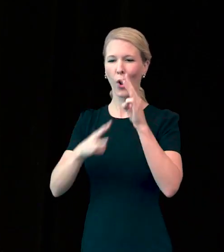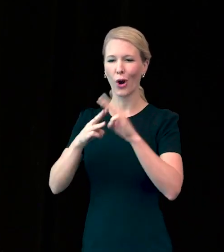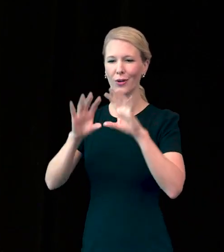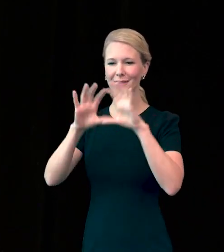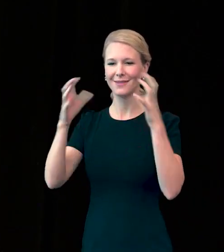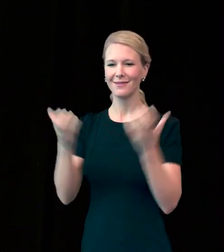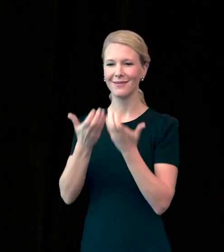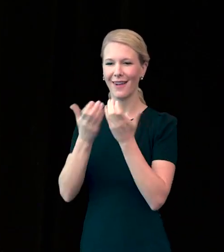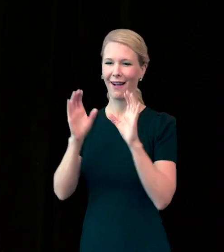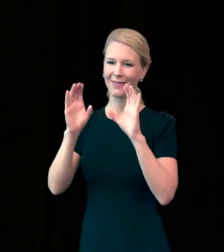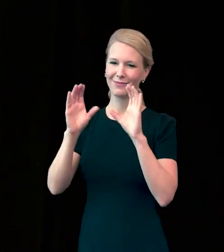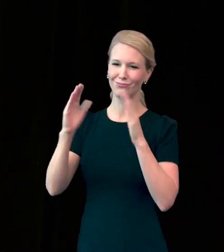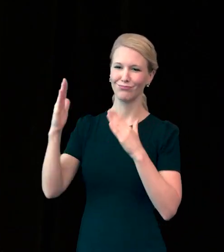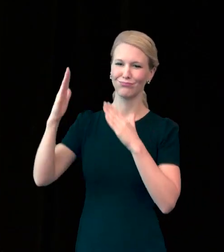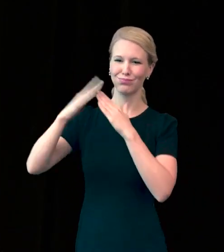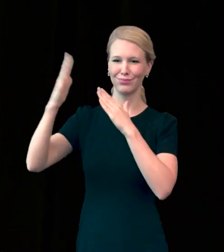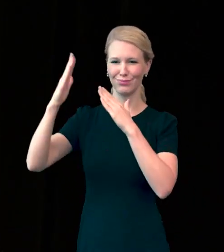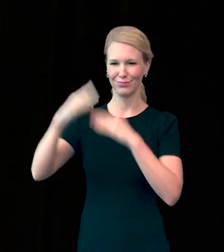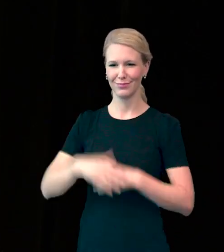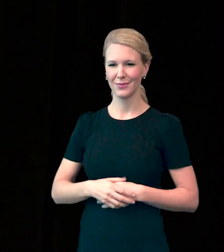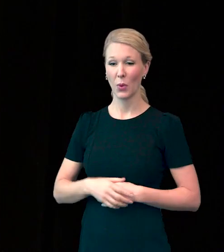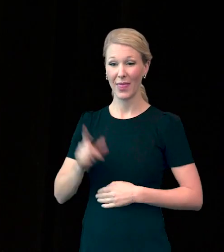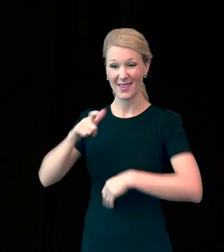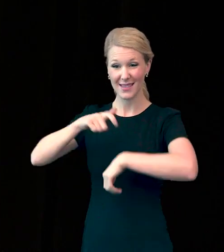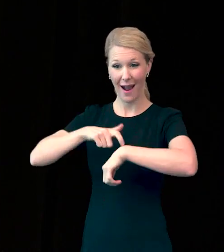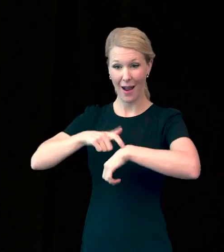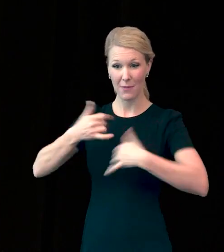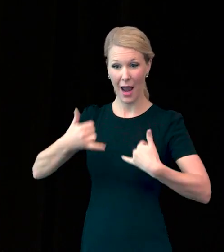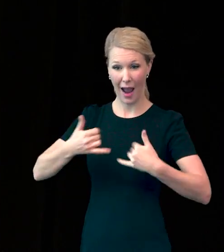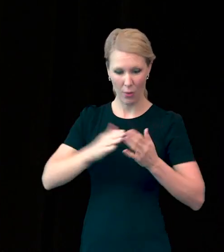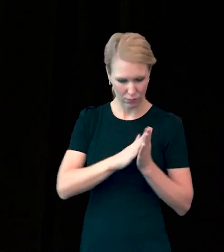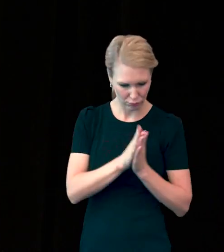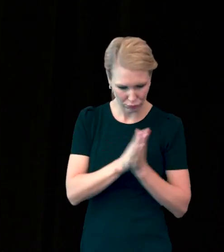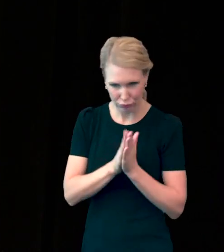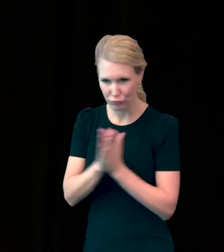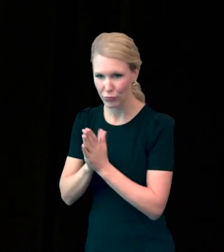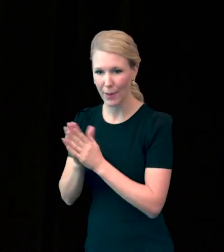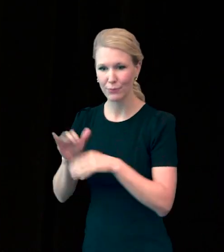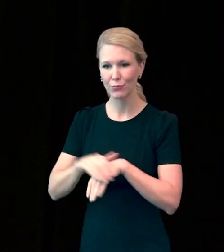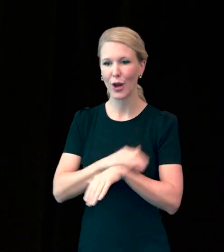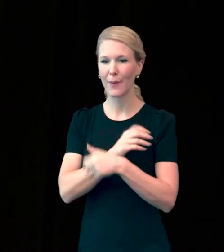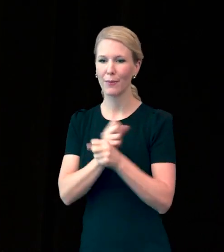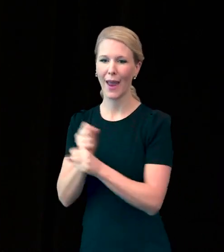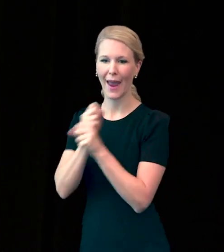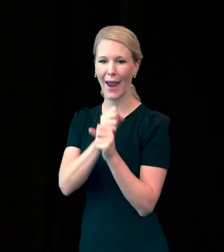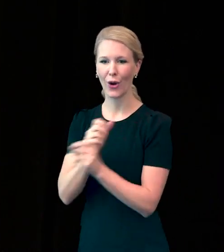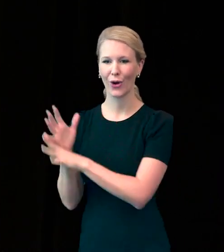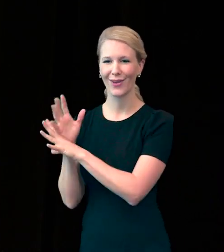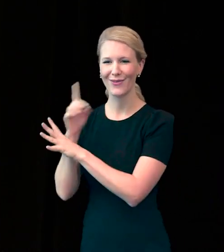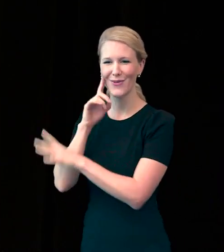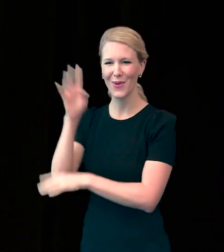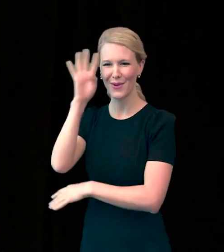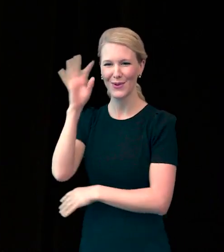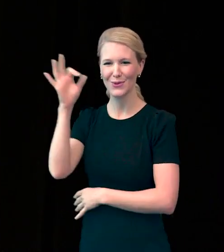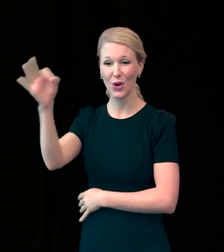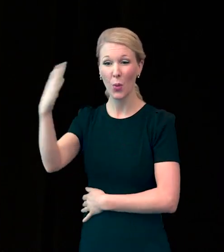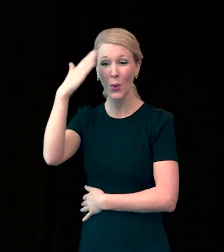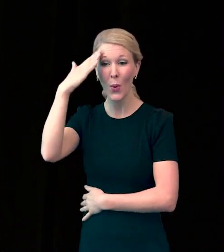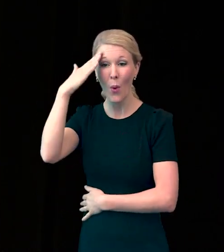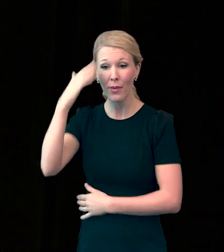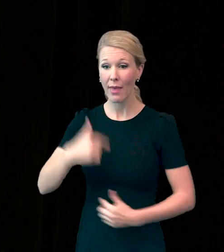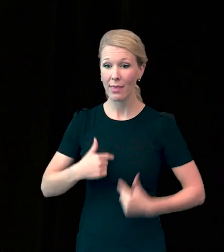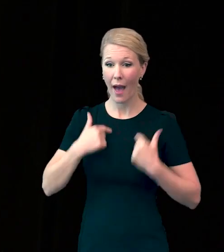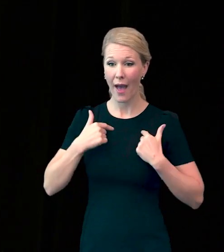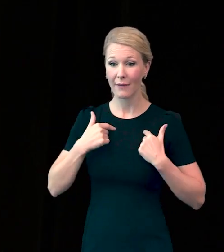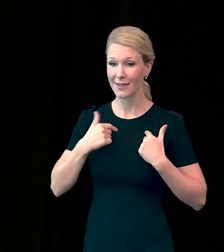WSU, and your time here has prepared you for your future careers and for your lives. We all know